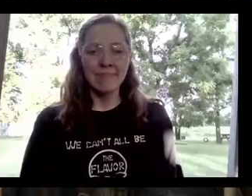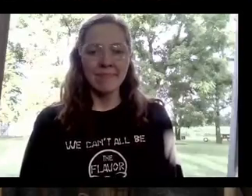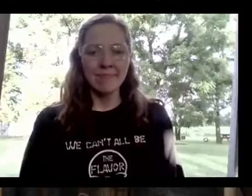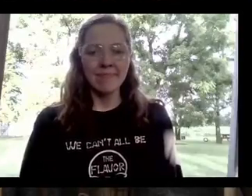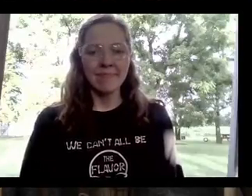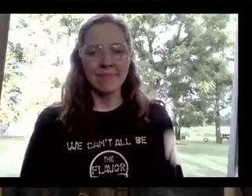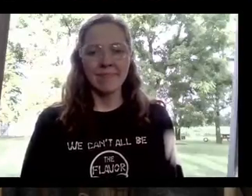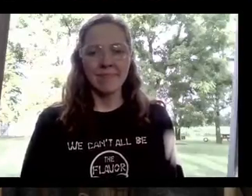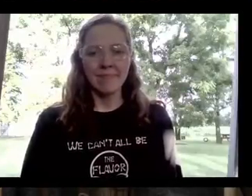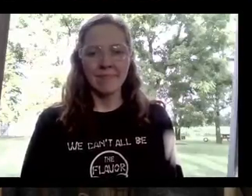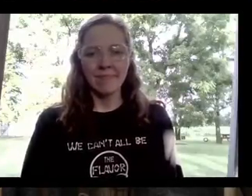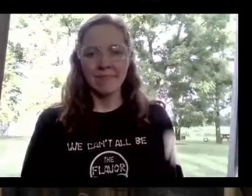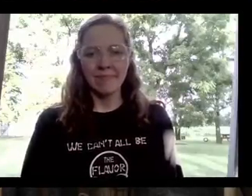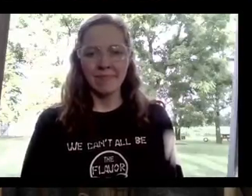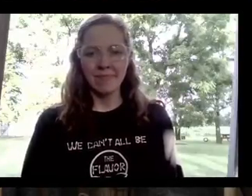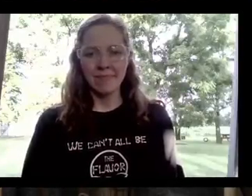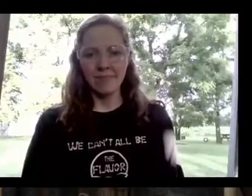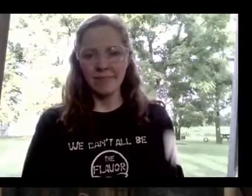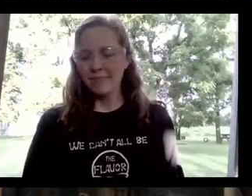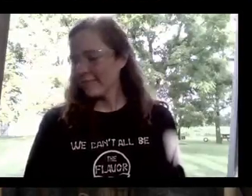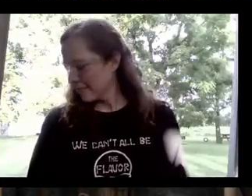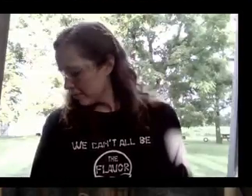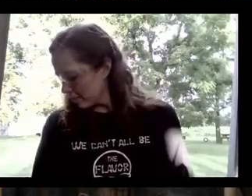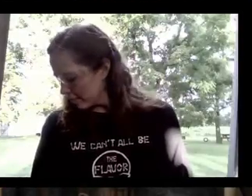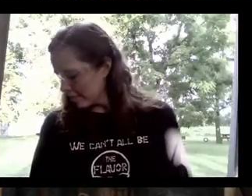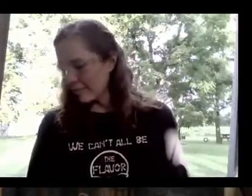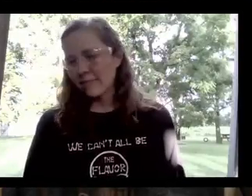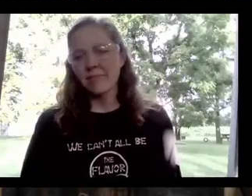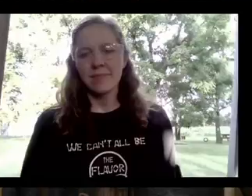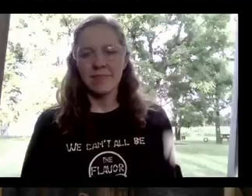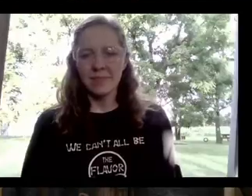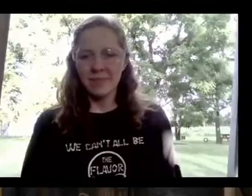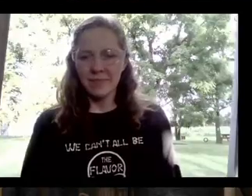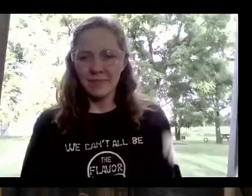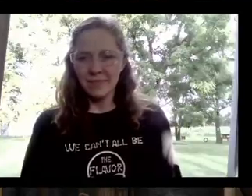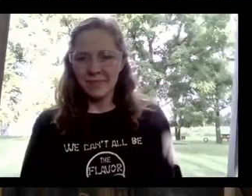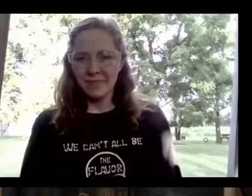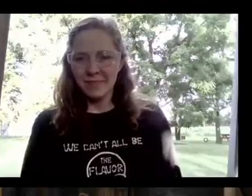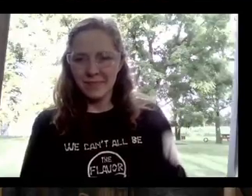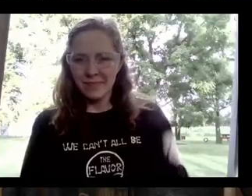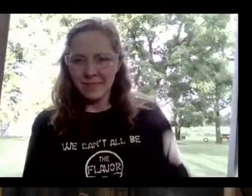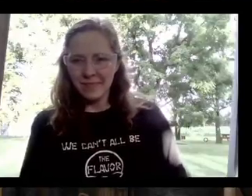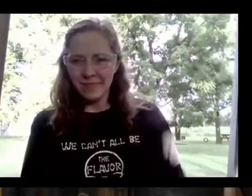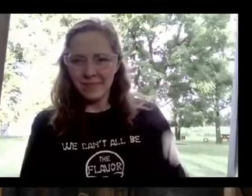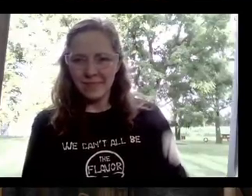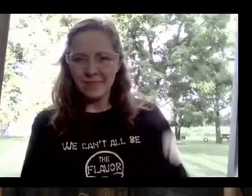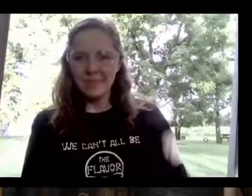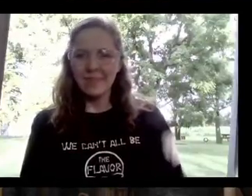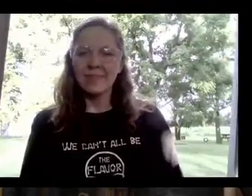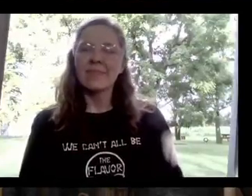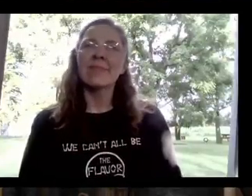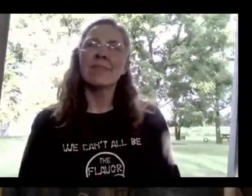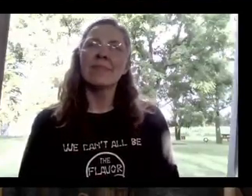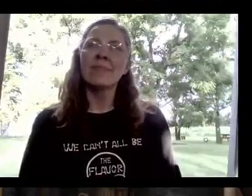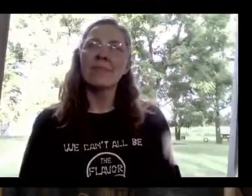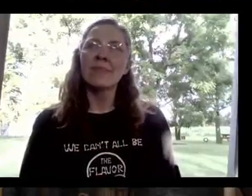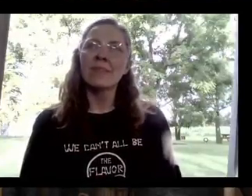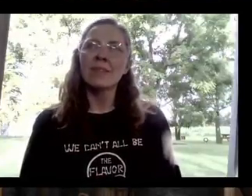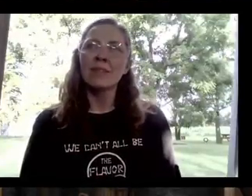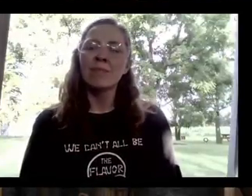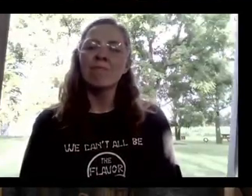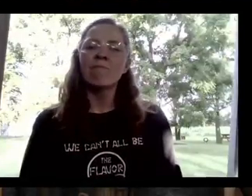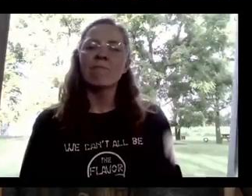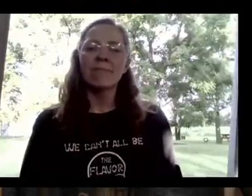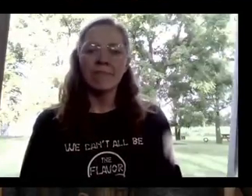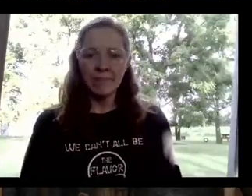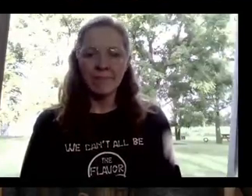Oh, while this piece gets heated up. Also, this would be a great time to segue